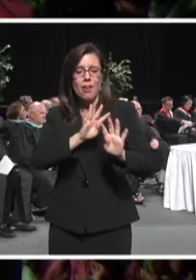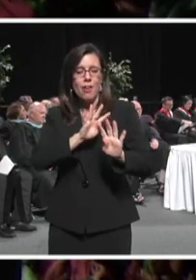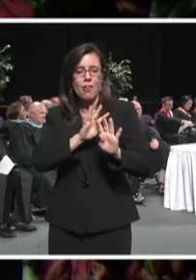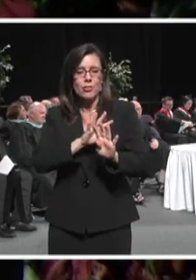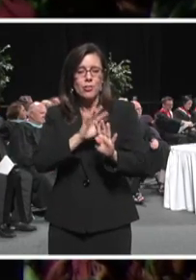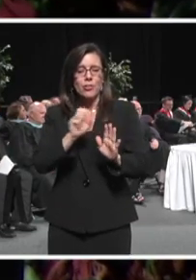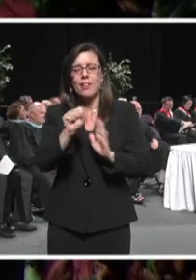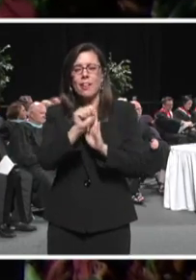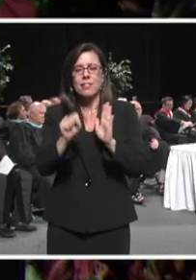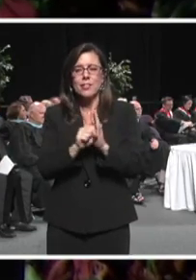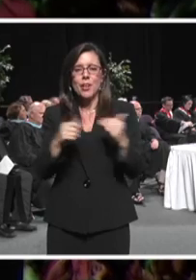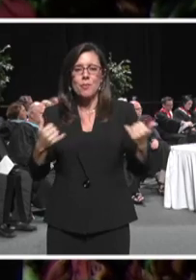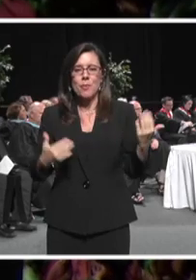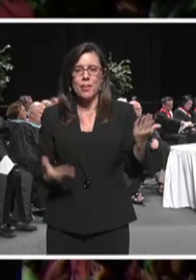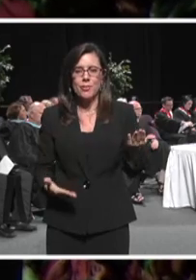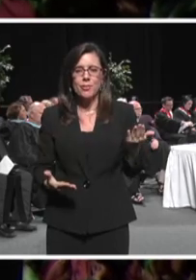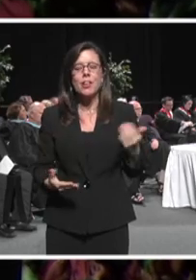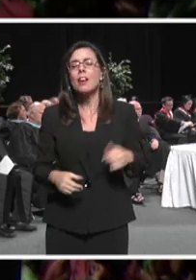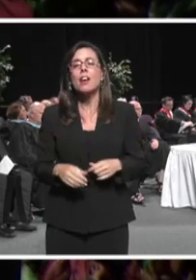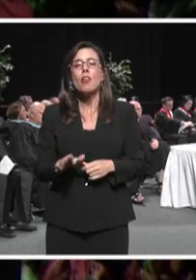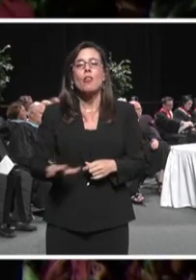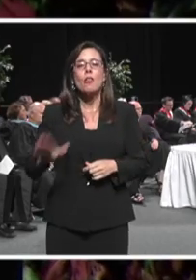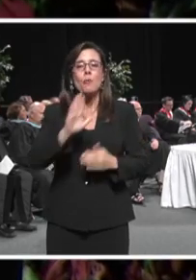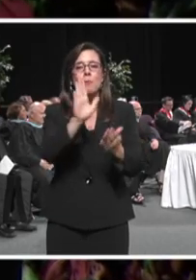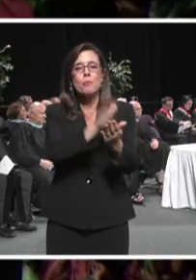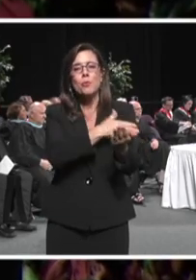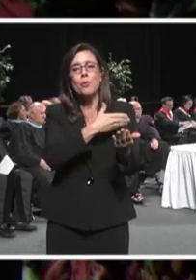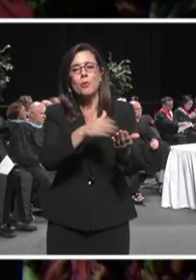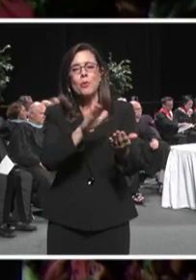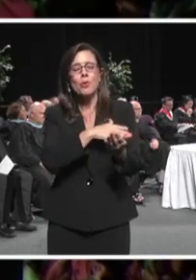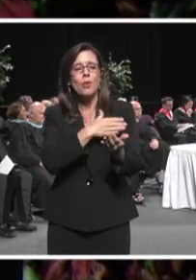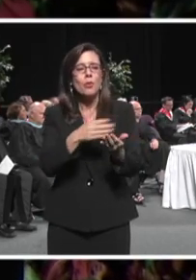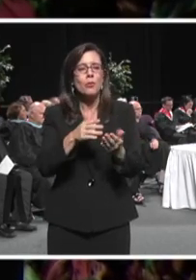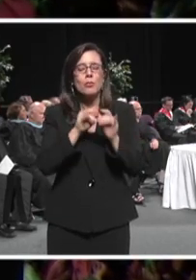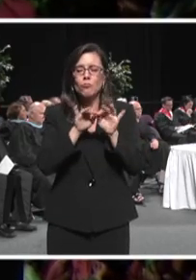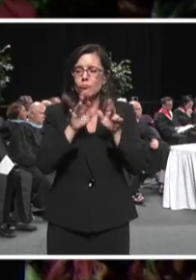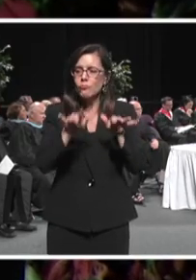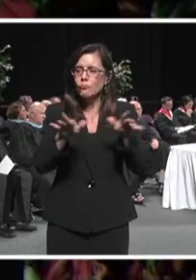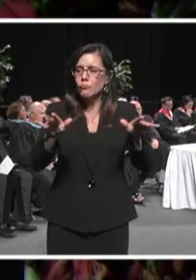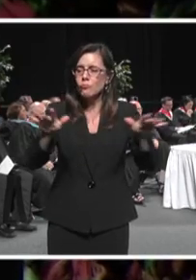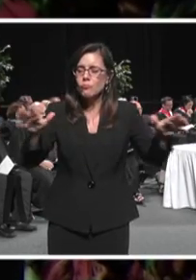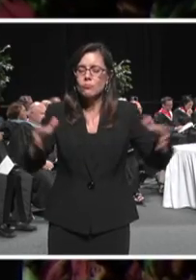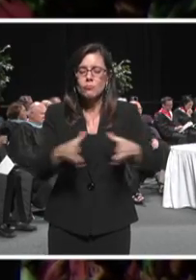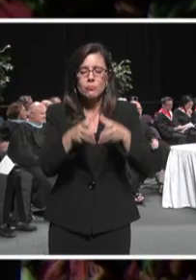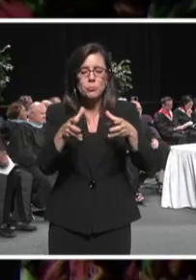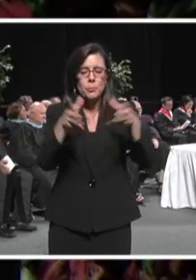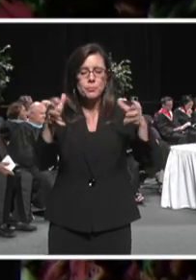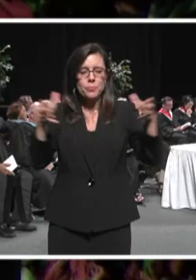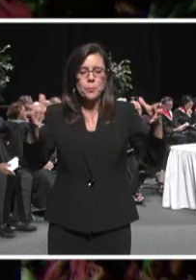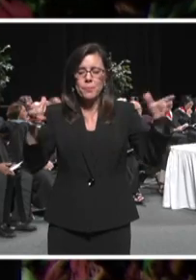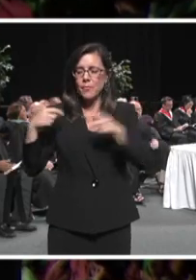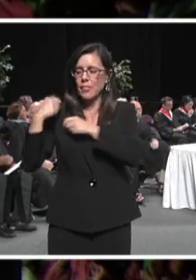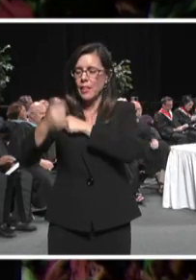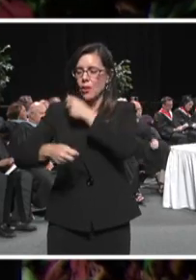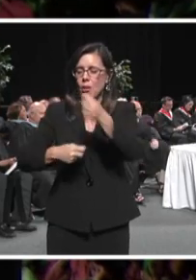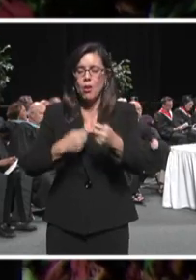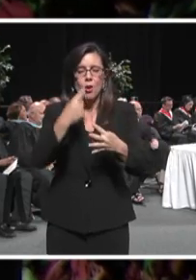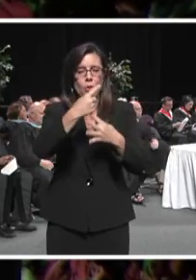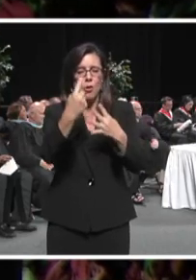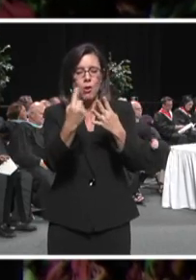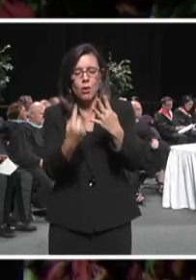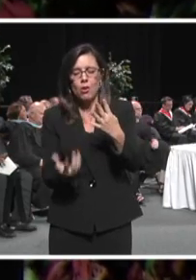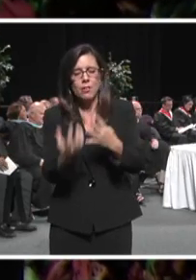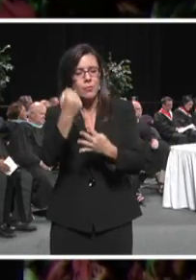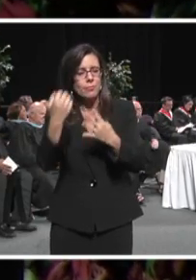percussion players. Your music programs grew and flourished, continuing the tradition of earning sweepstakes and